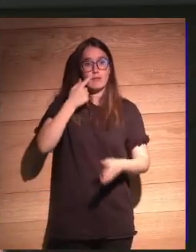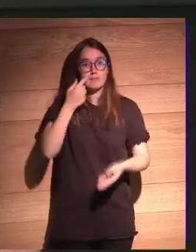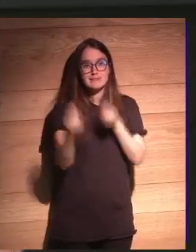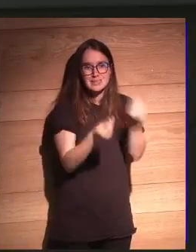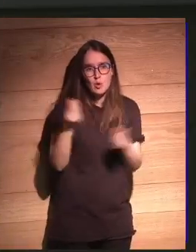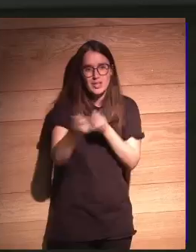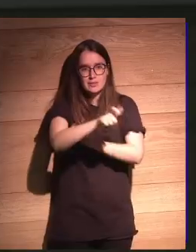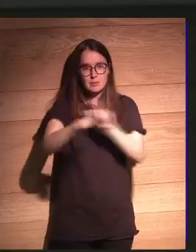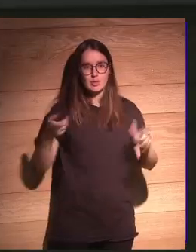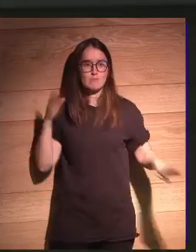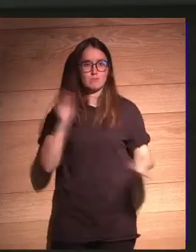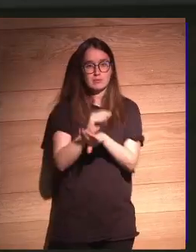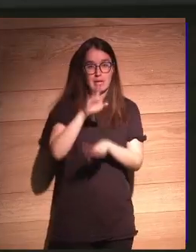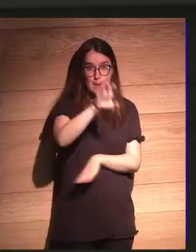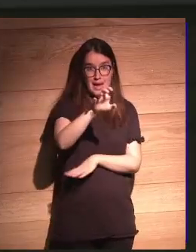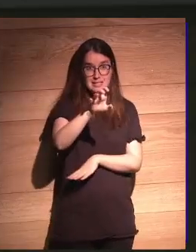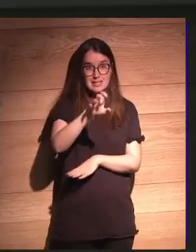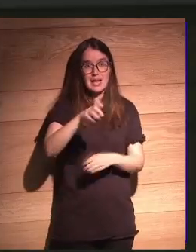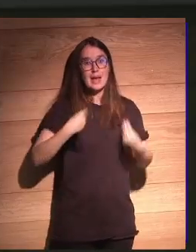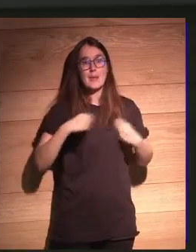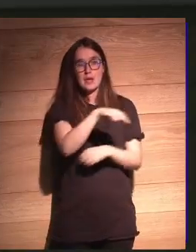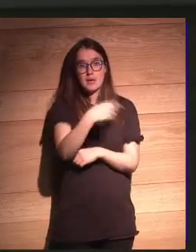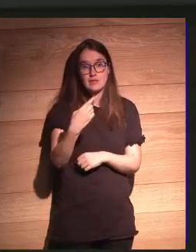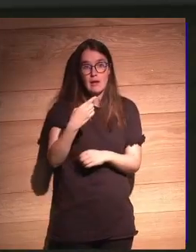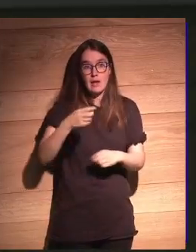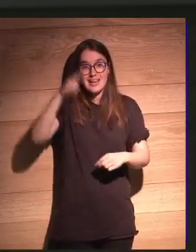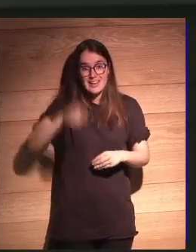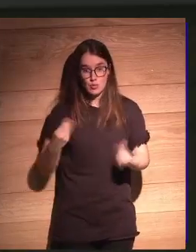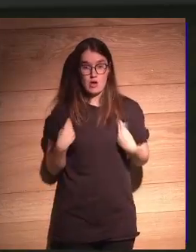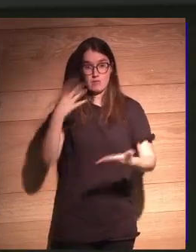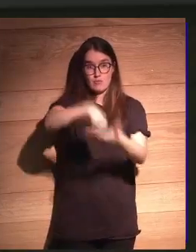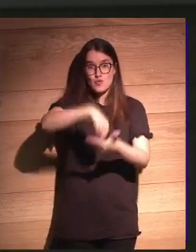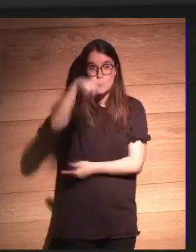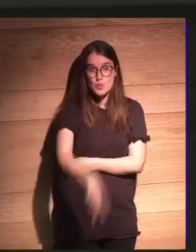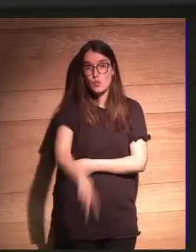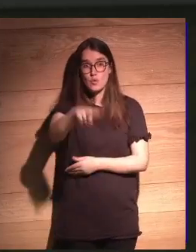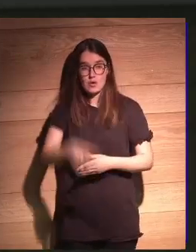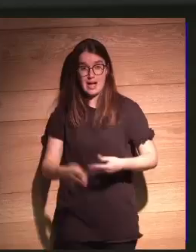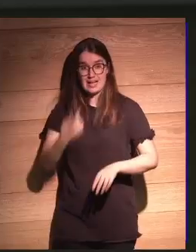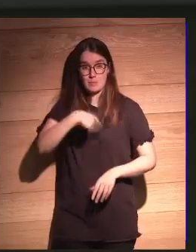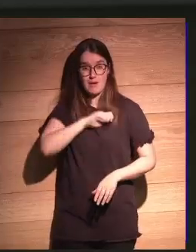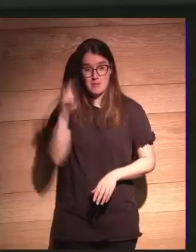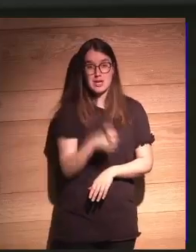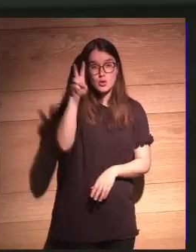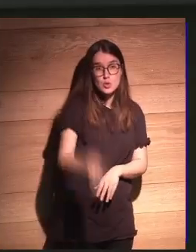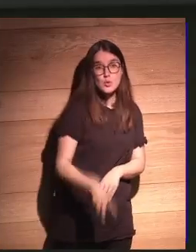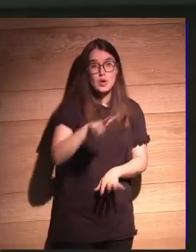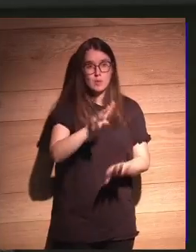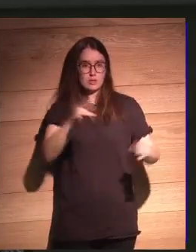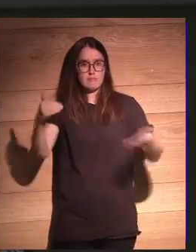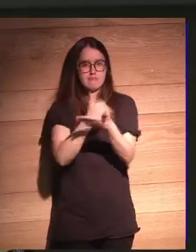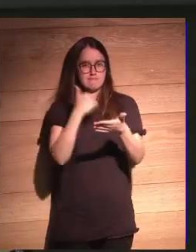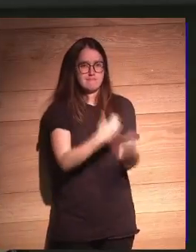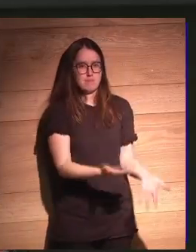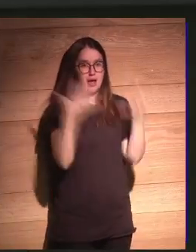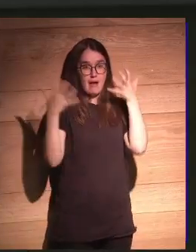about speculation. We're talking about people investing in this money on housing that are never going to live on those houses. They're never going to step on this country,